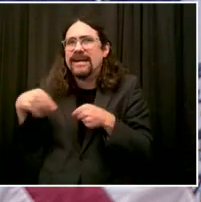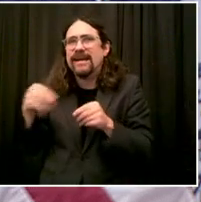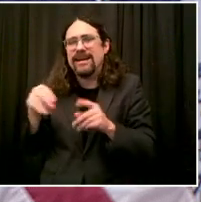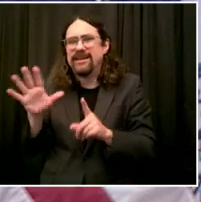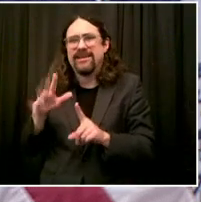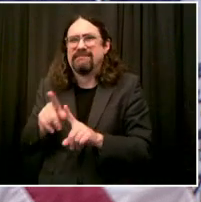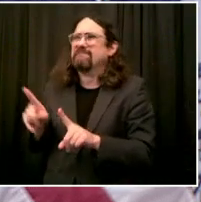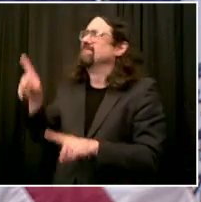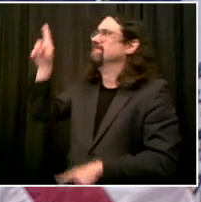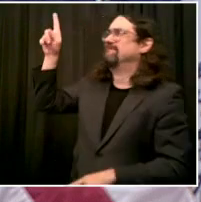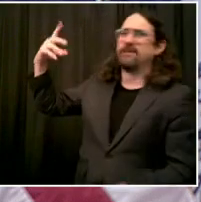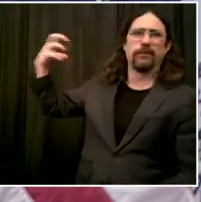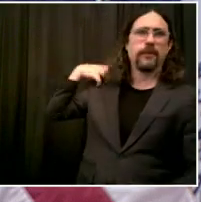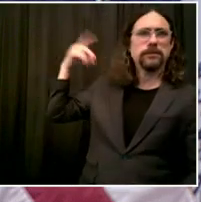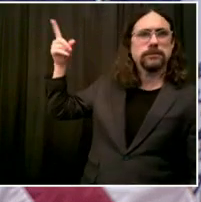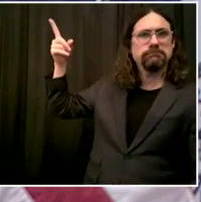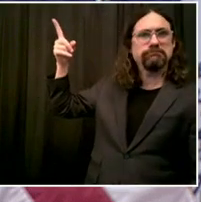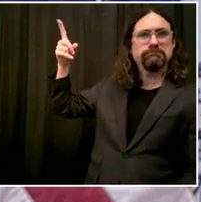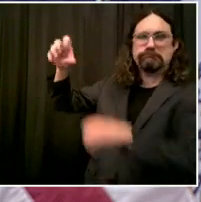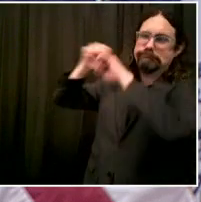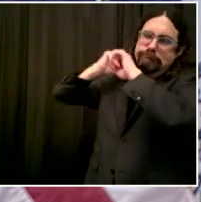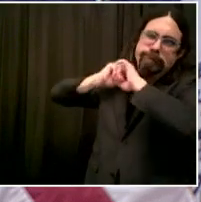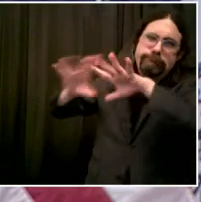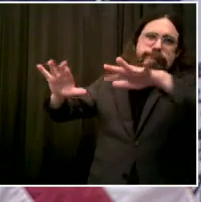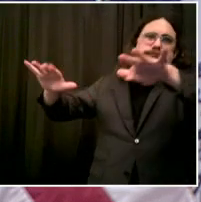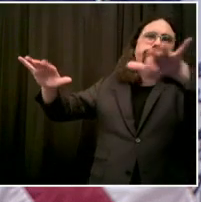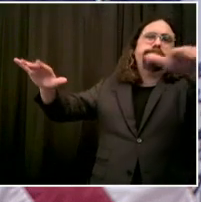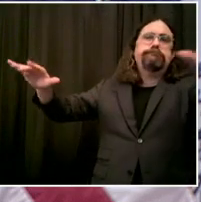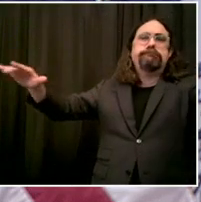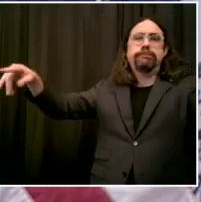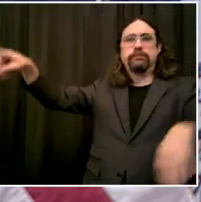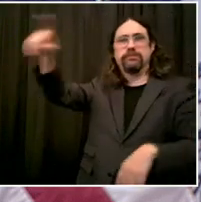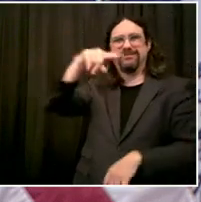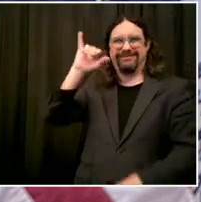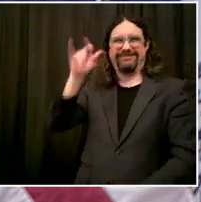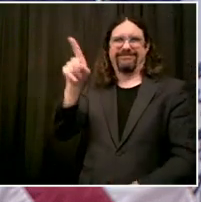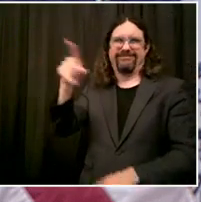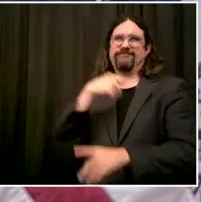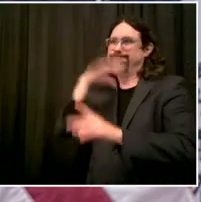Yorkers. So, Sheriff, you want to flesh that out and explain that more?